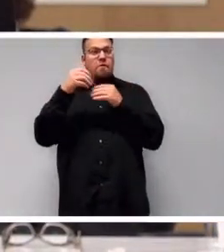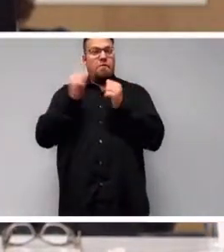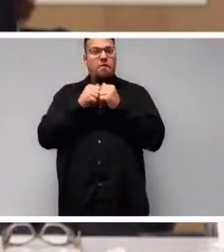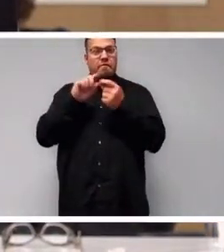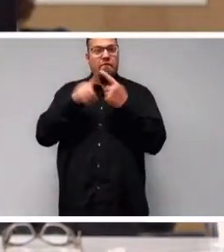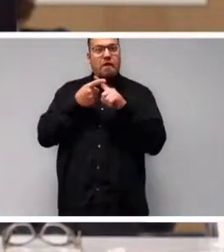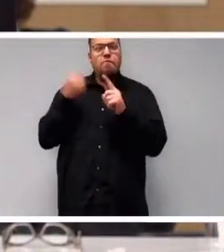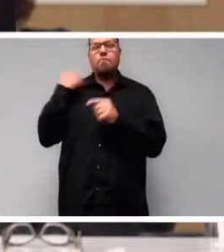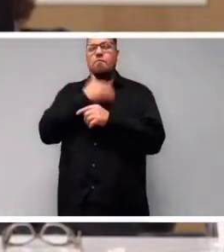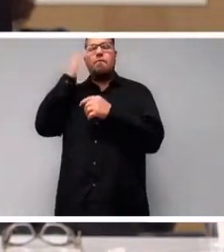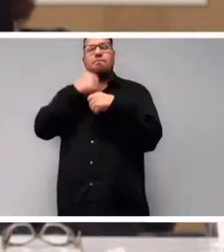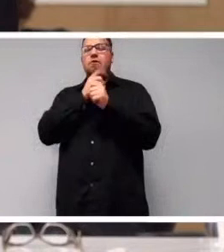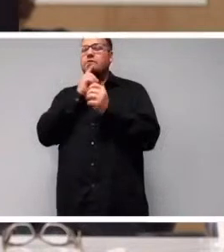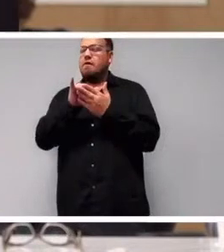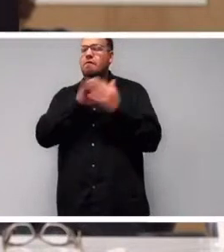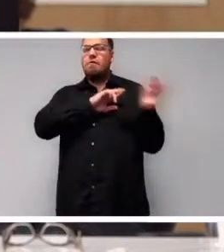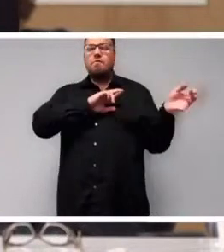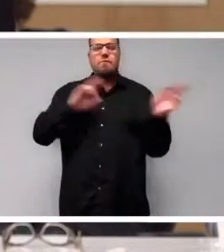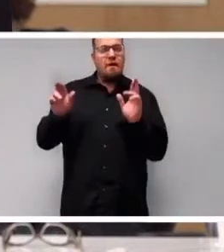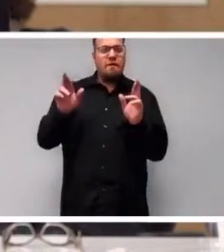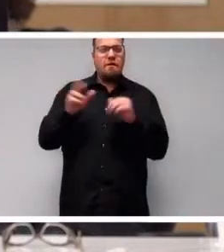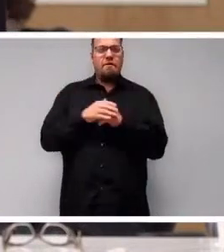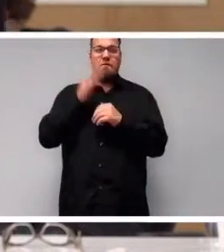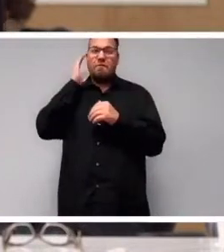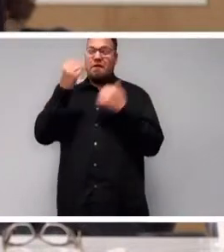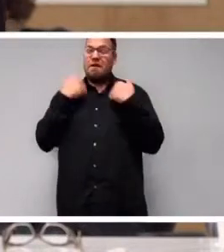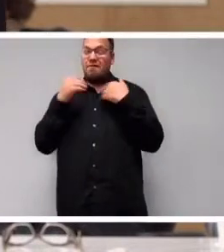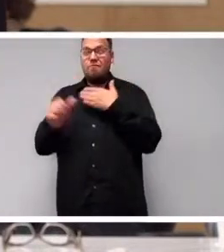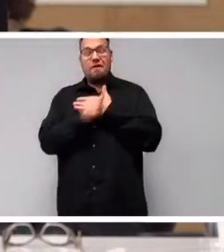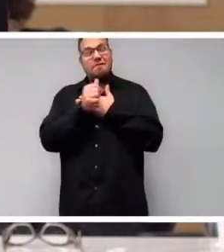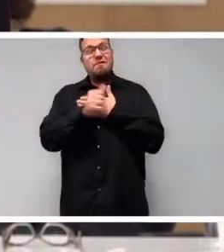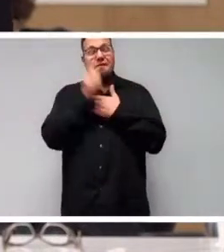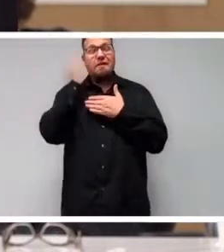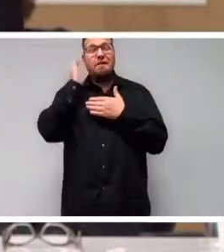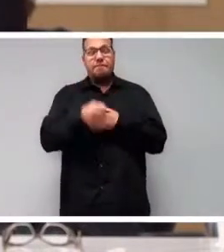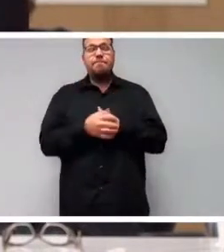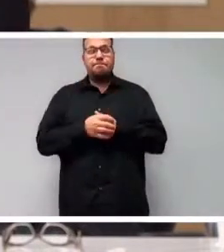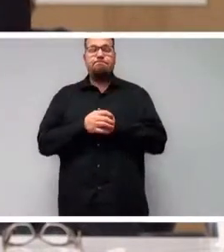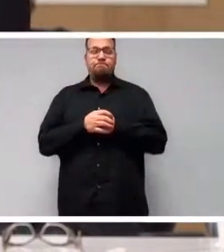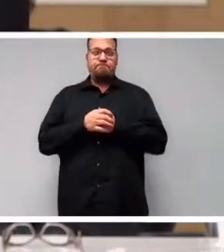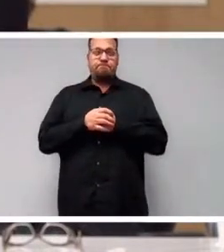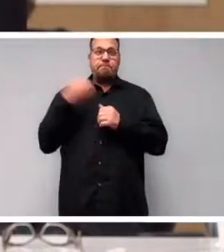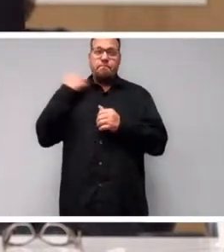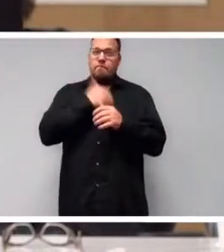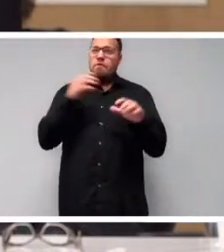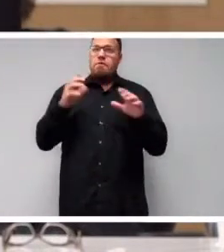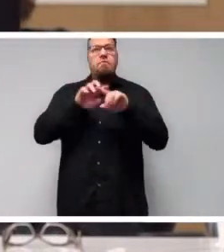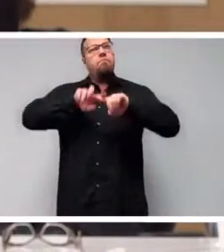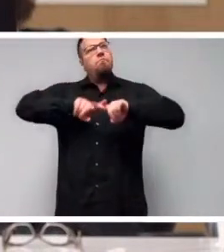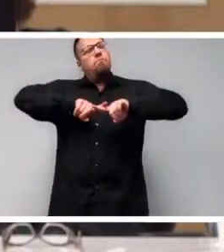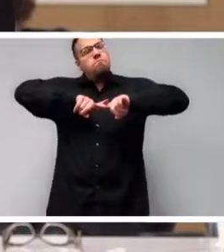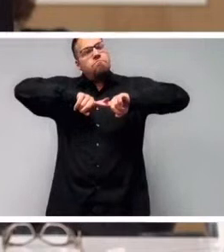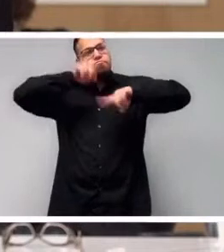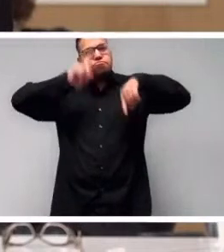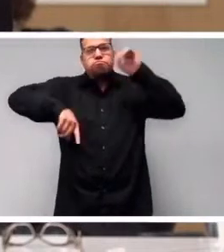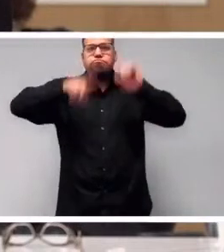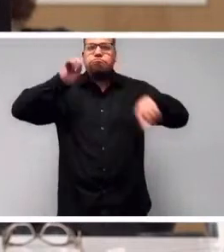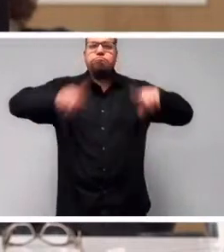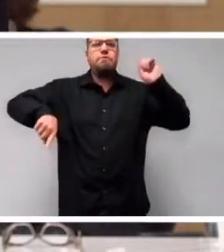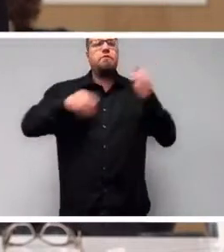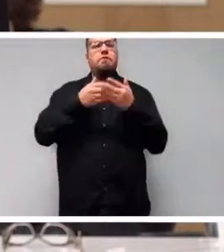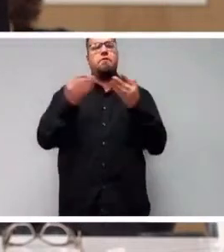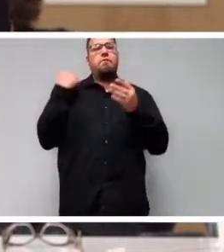make sure they're ready, but there's dignity in risk, and we're going to say, okay. So we do so many different things. I will say that